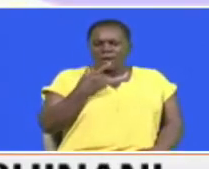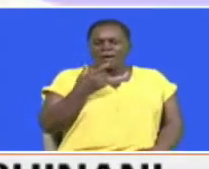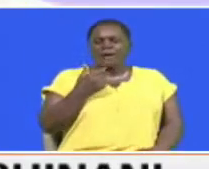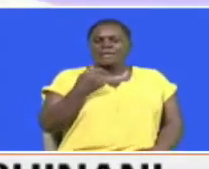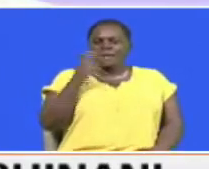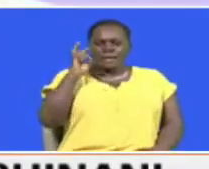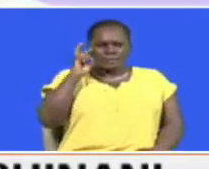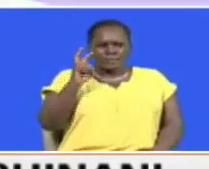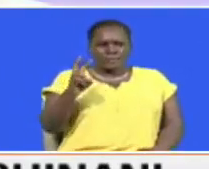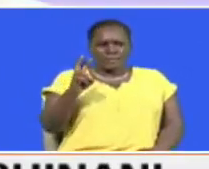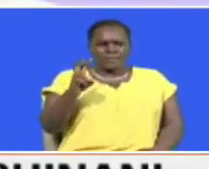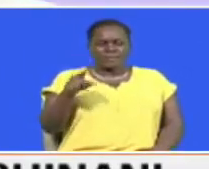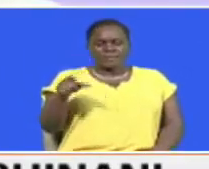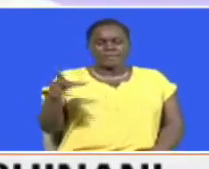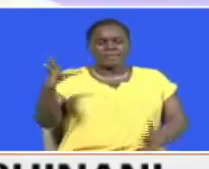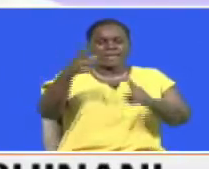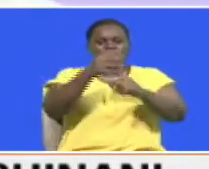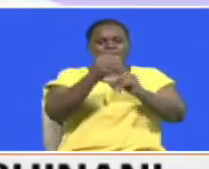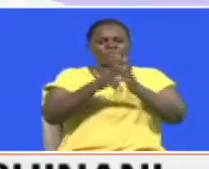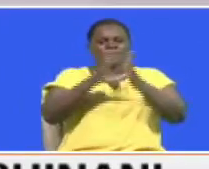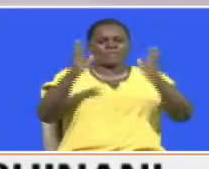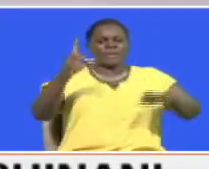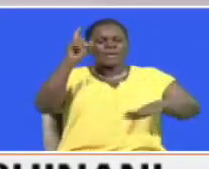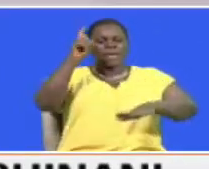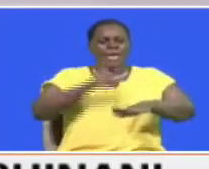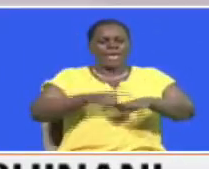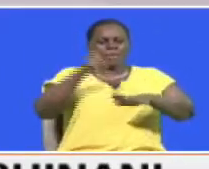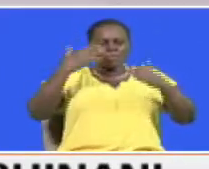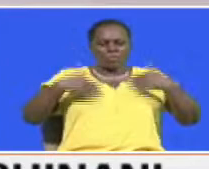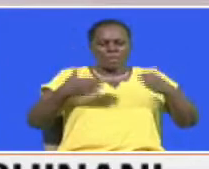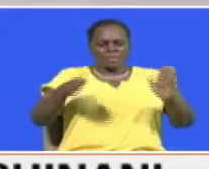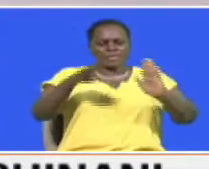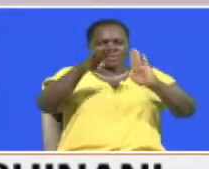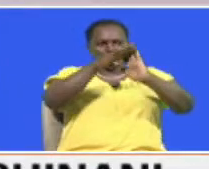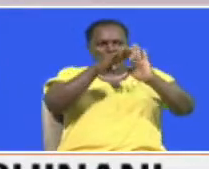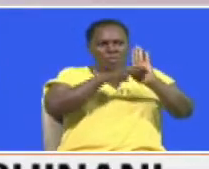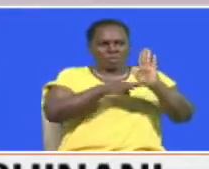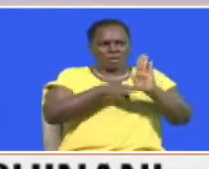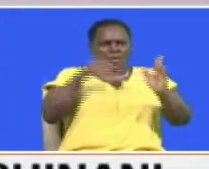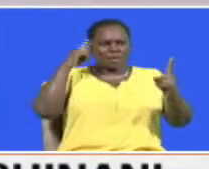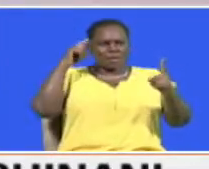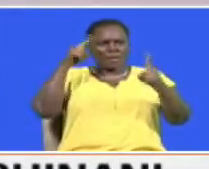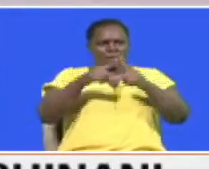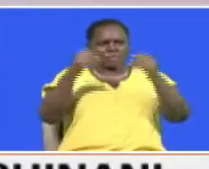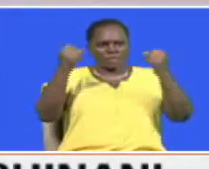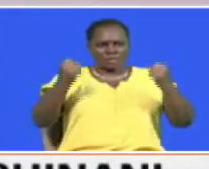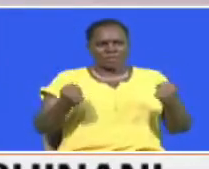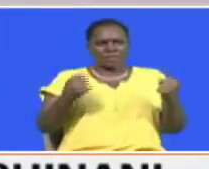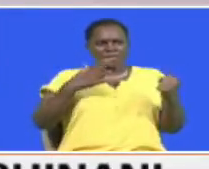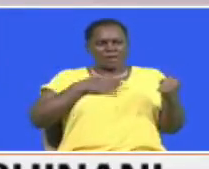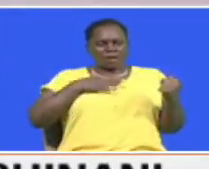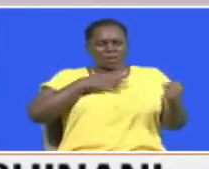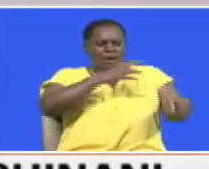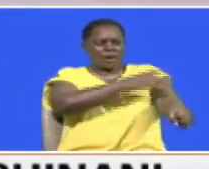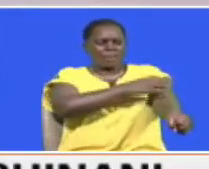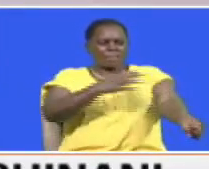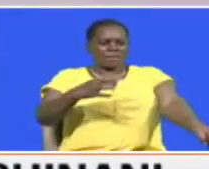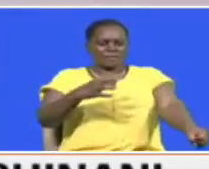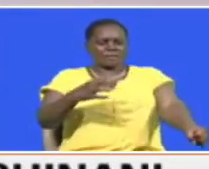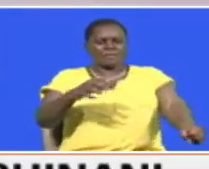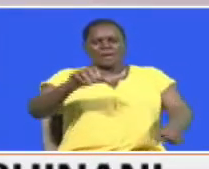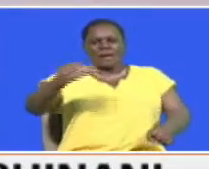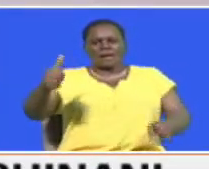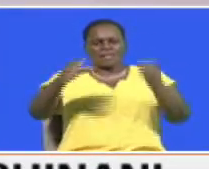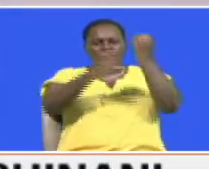saying I think it's a very great day to the people of Embu. This program is aimed at strengthening our capacity and